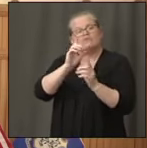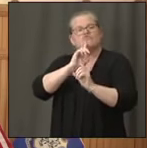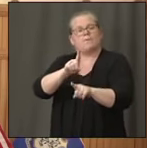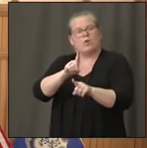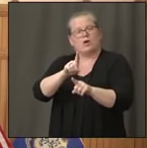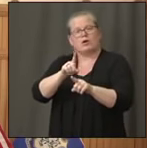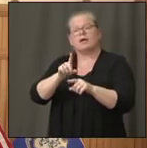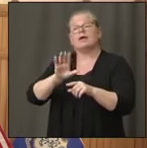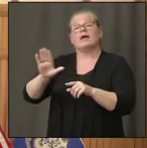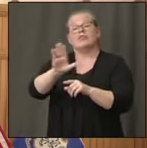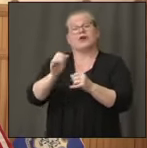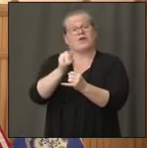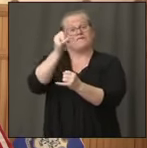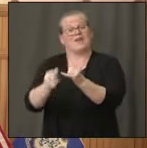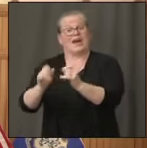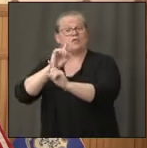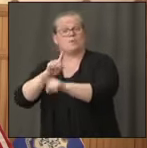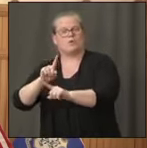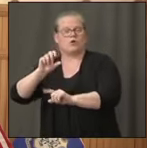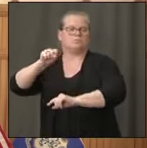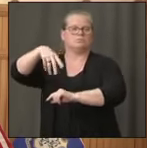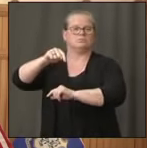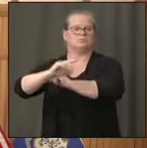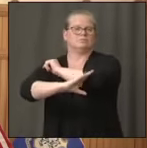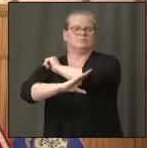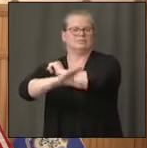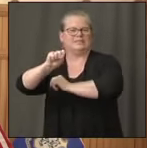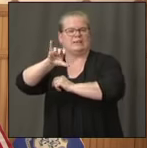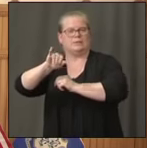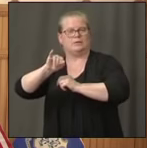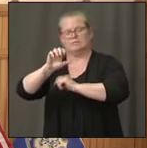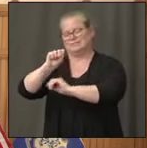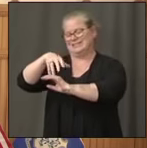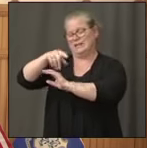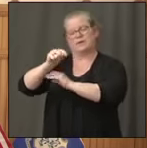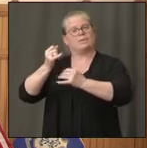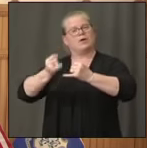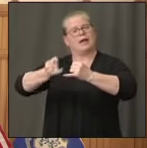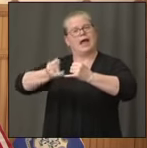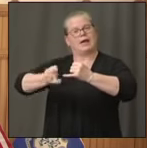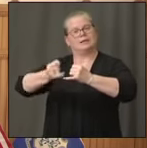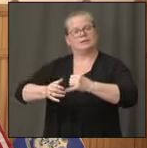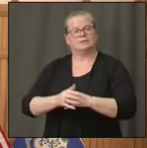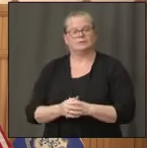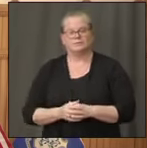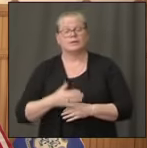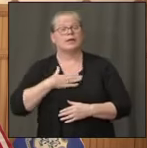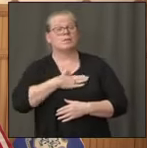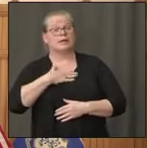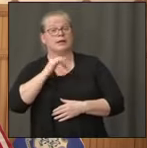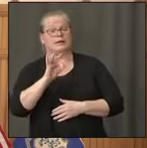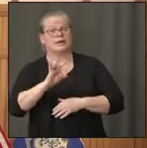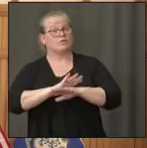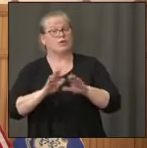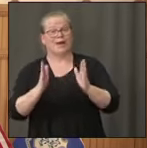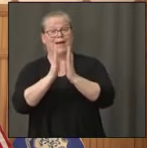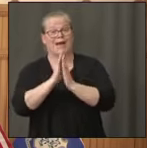If everyone could please mute your devices if you're not asking a question. Please mute your devices if you are not asking a question. Thank you.